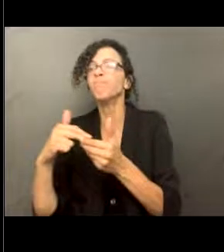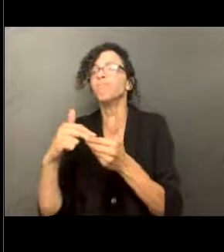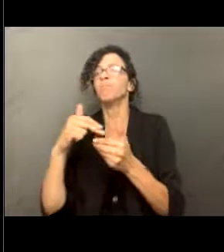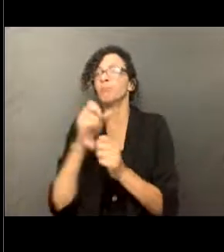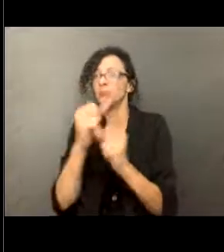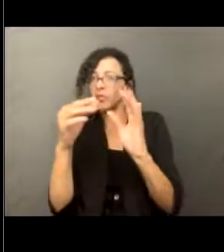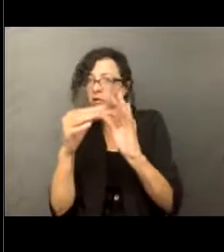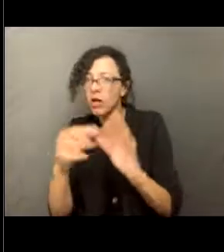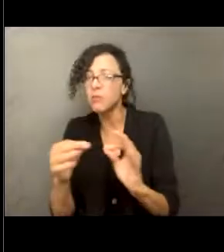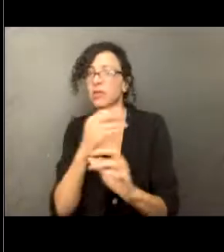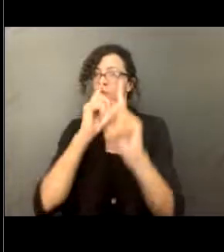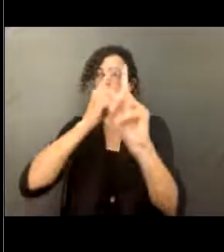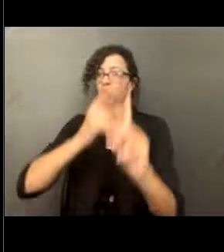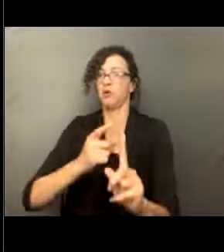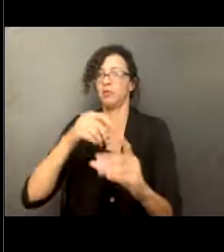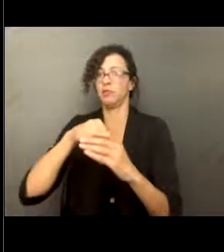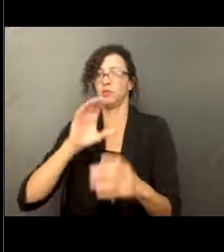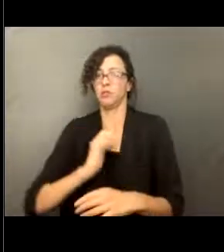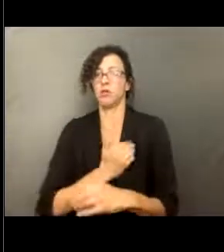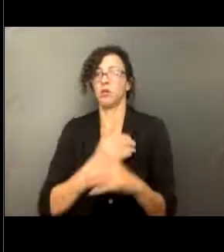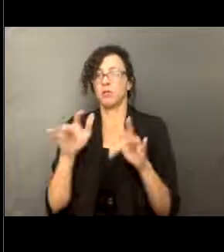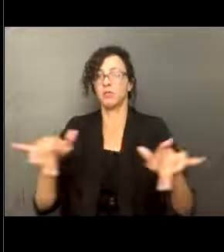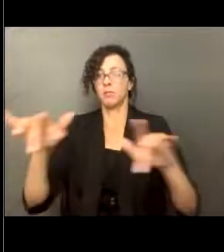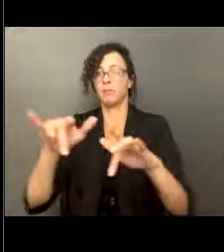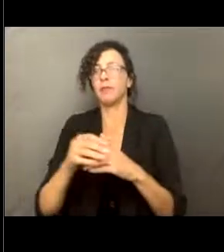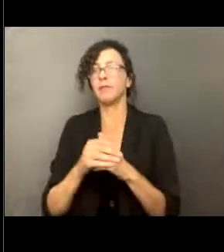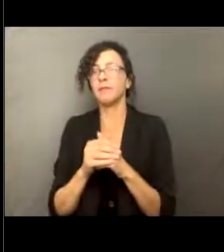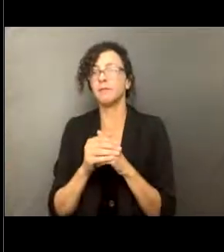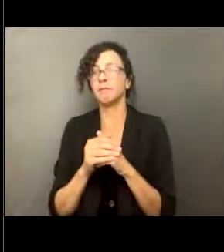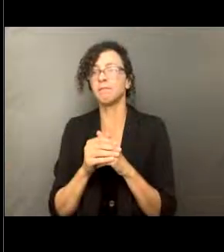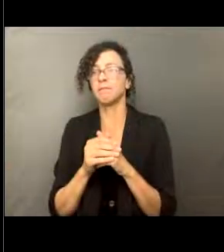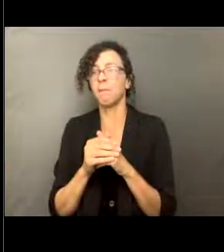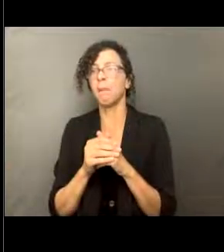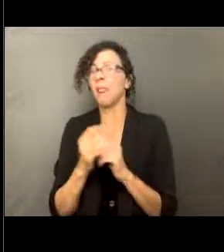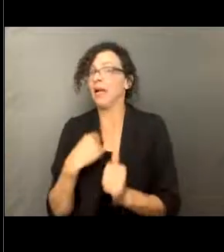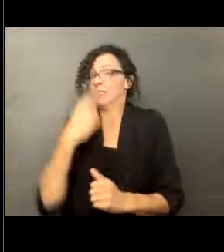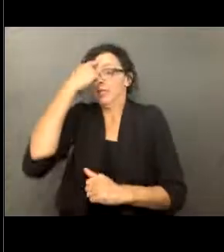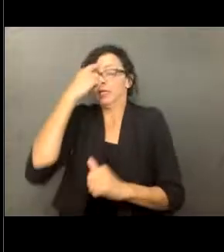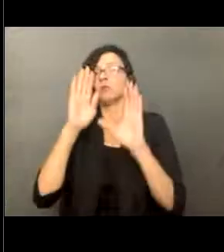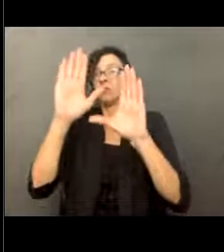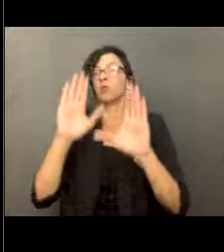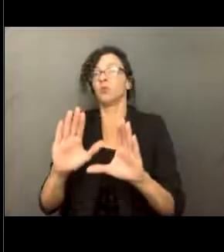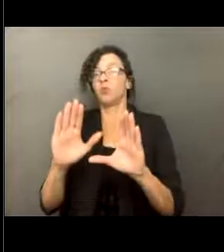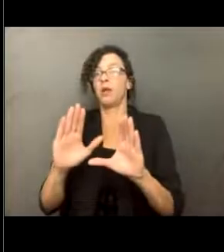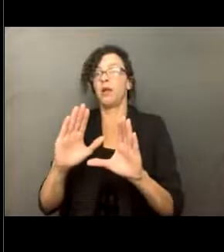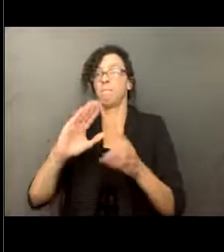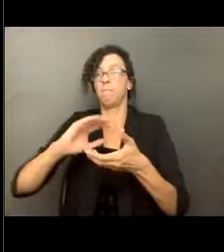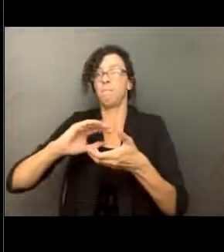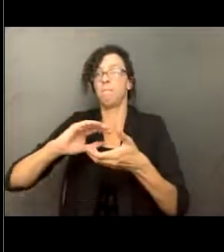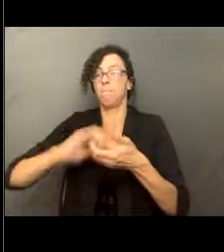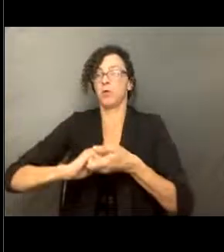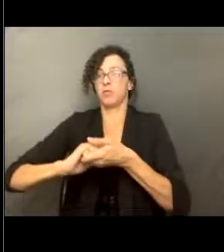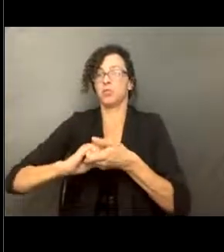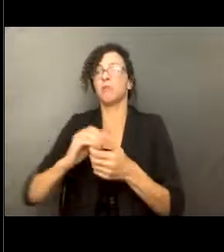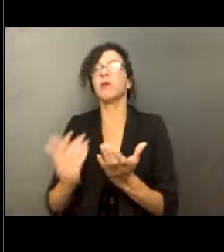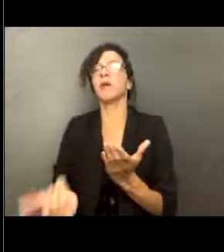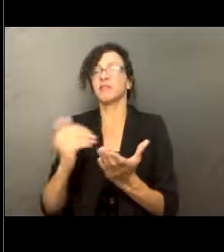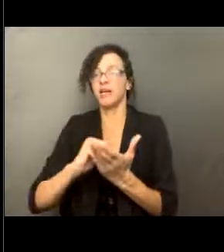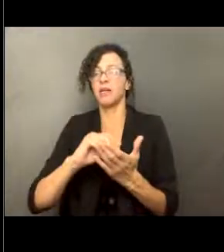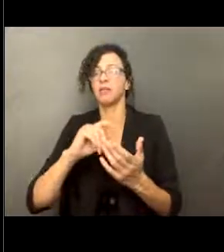space. I think it was a great partnership. Again, collaborating with community is something that we're striving for with